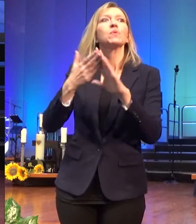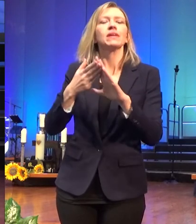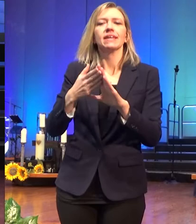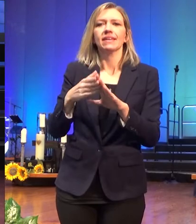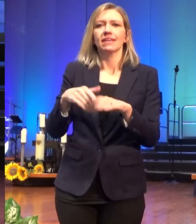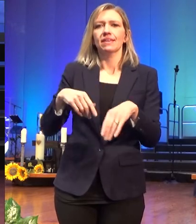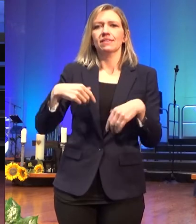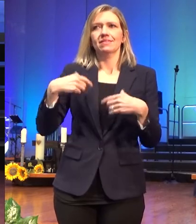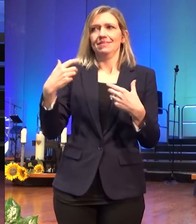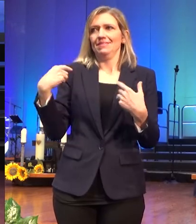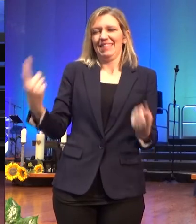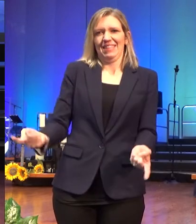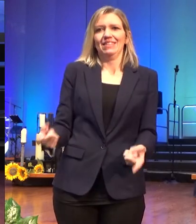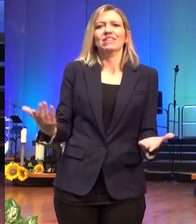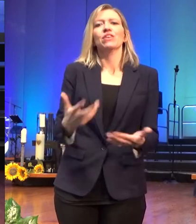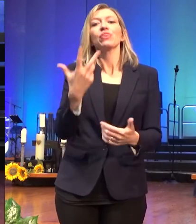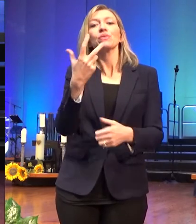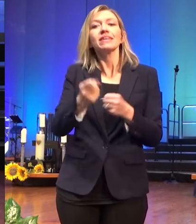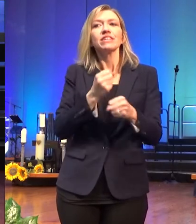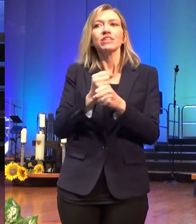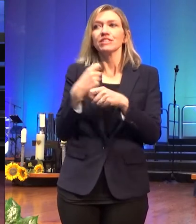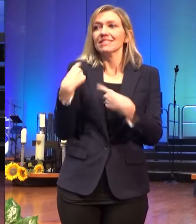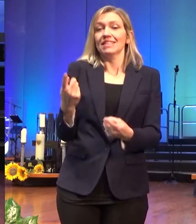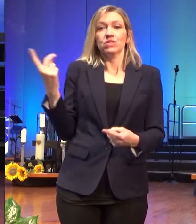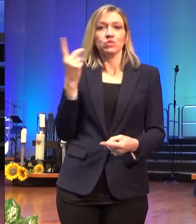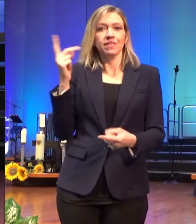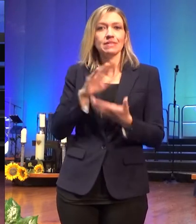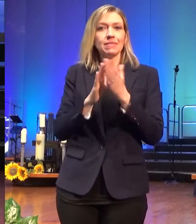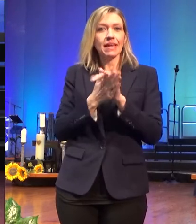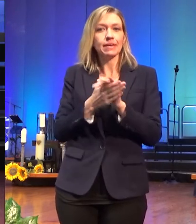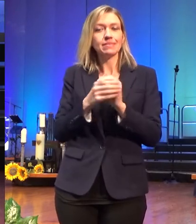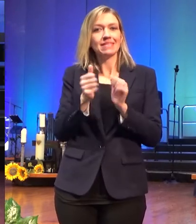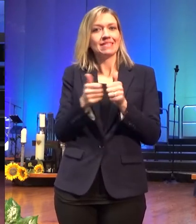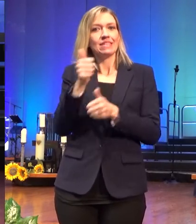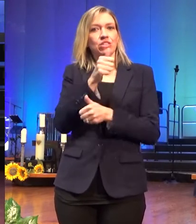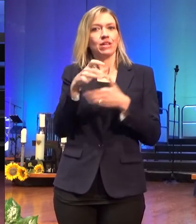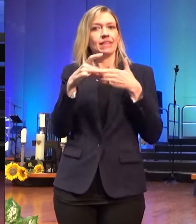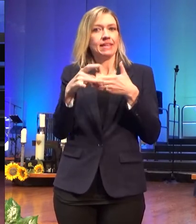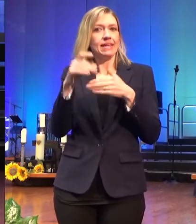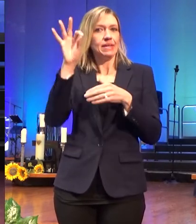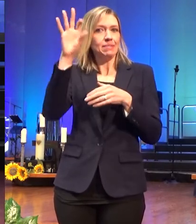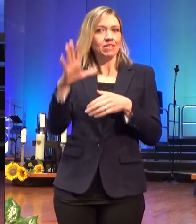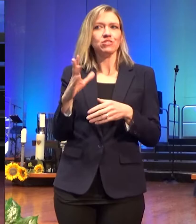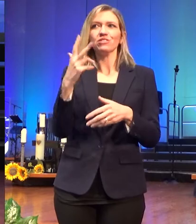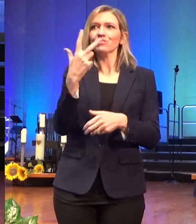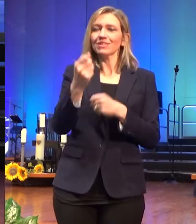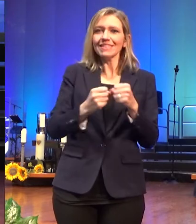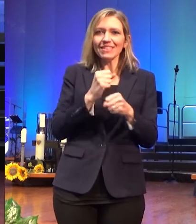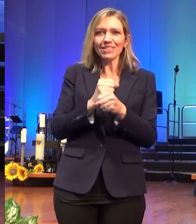and I became your senior lead minister. So 3 years!